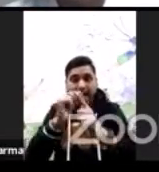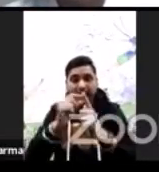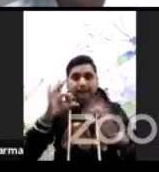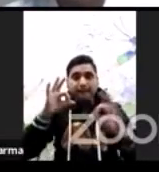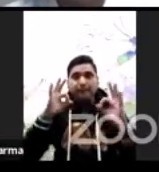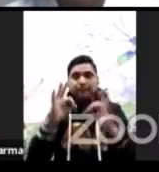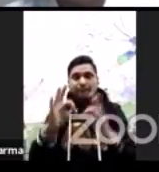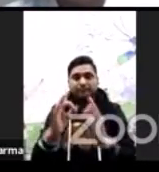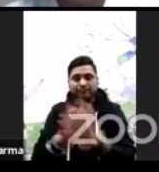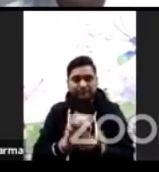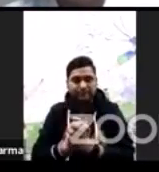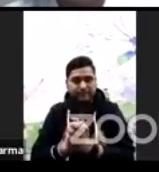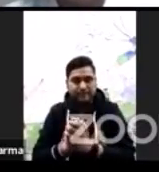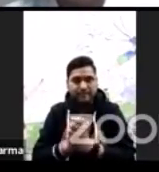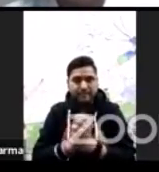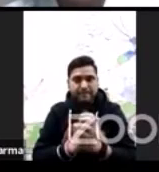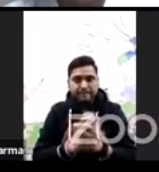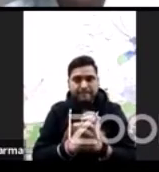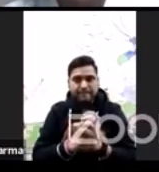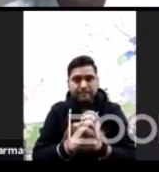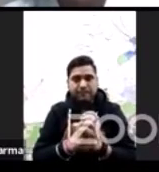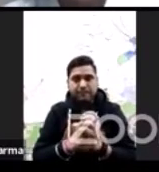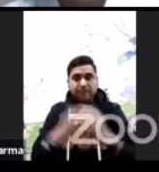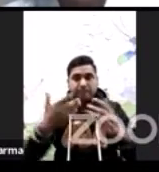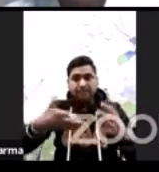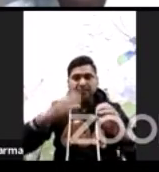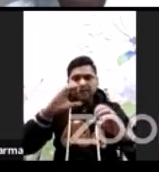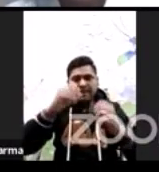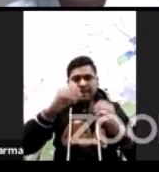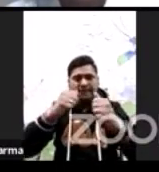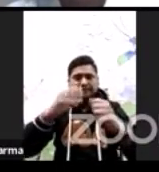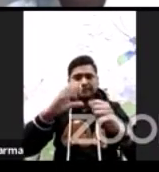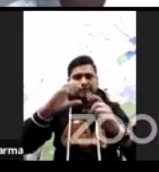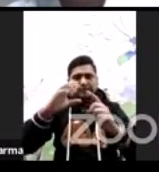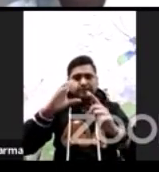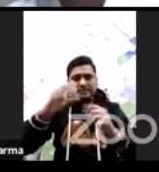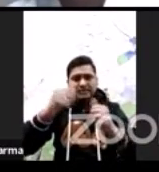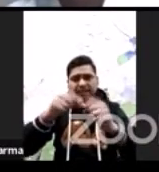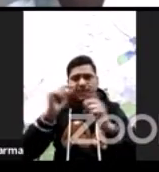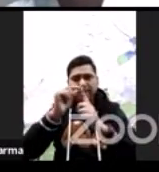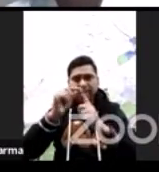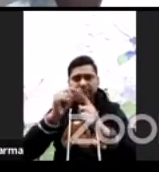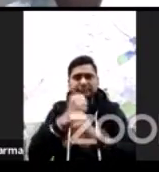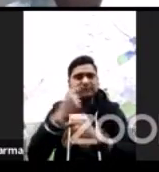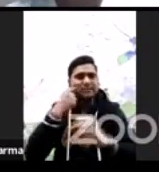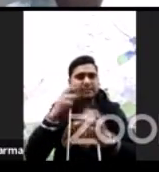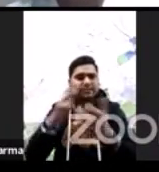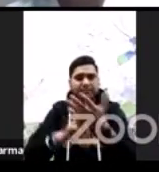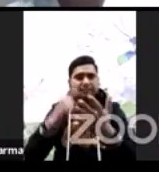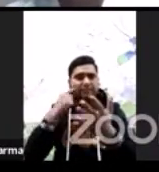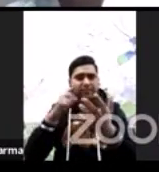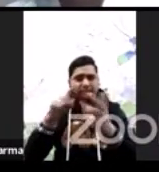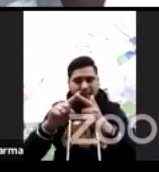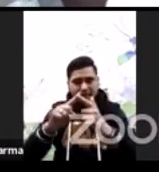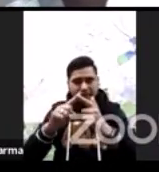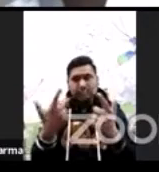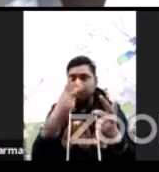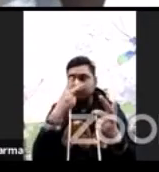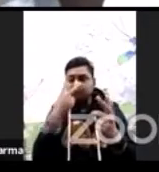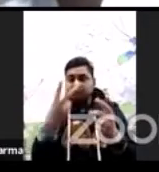with what we believe in Capgemini as a company. And we recently announced a new purpose for our